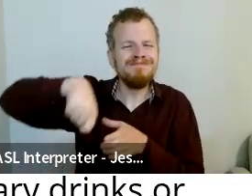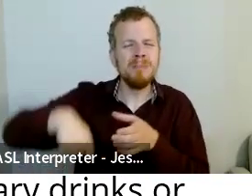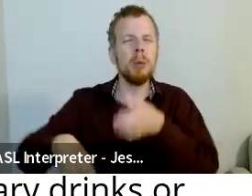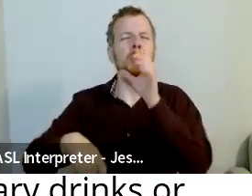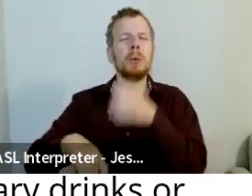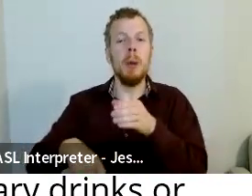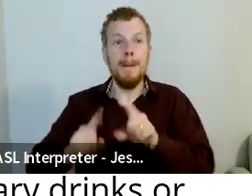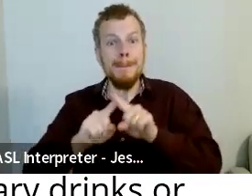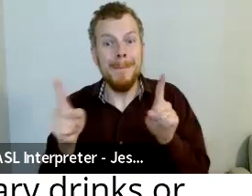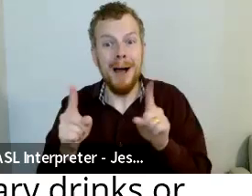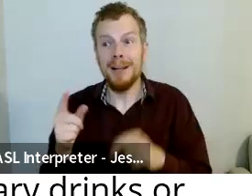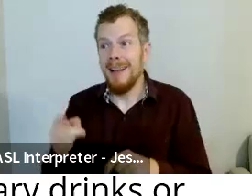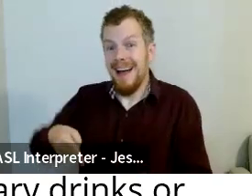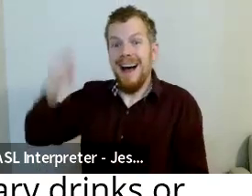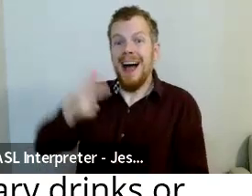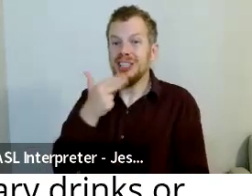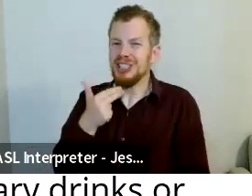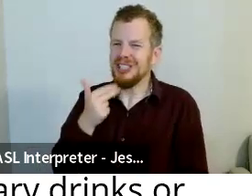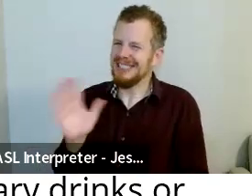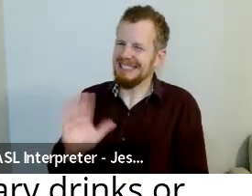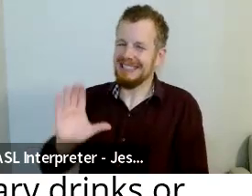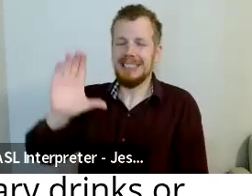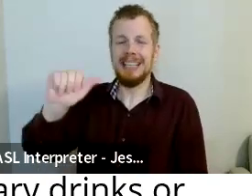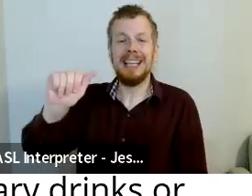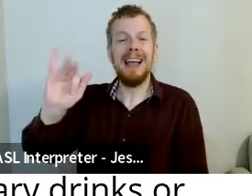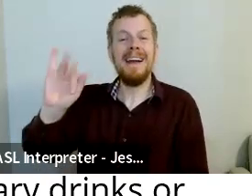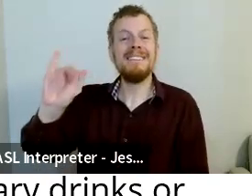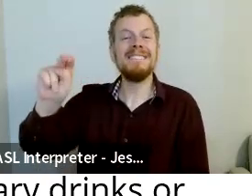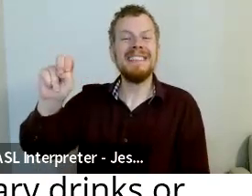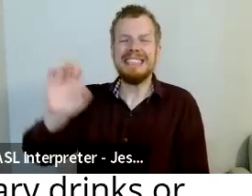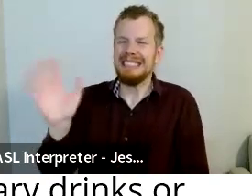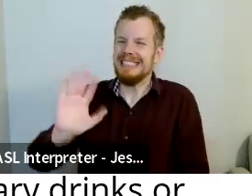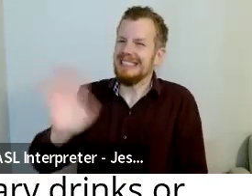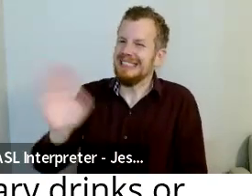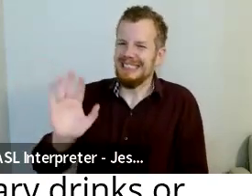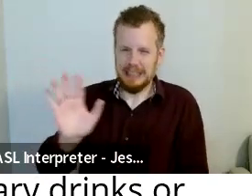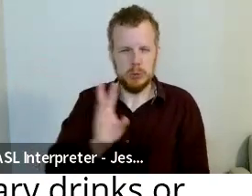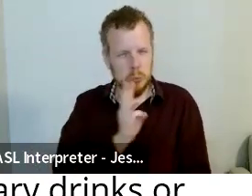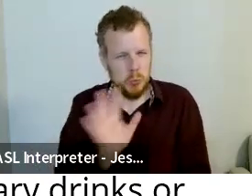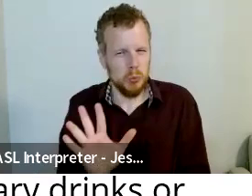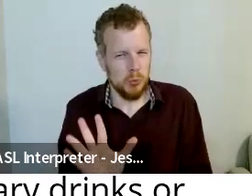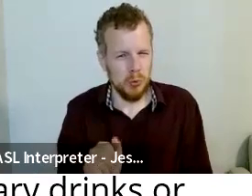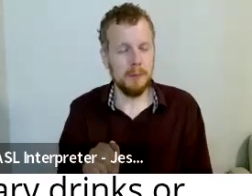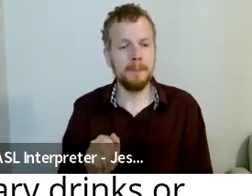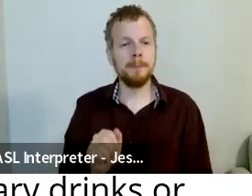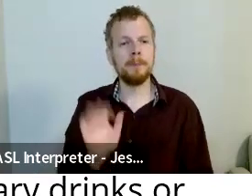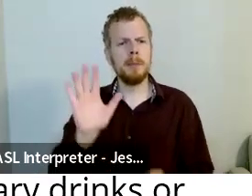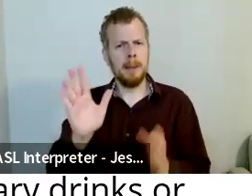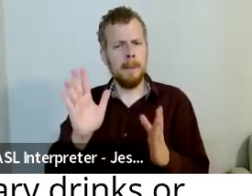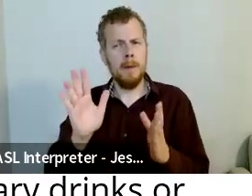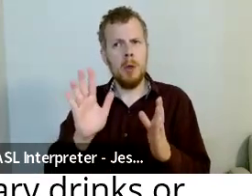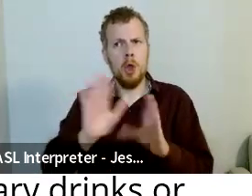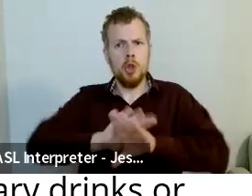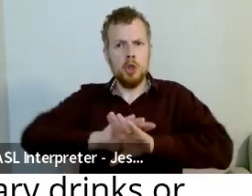on the sugary drinks, and no caffeinated drinks. Plan ahead to limit your time in the